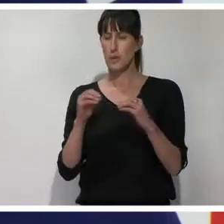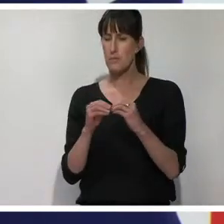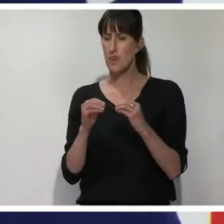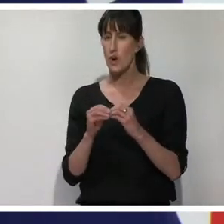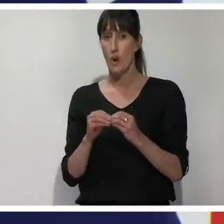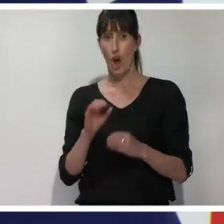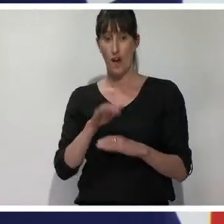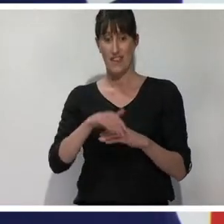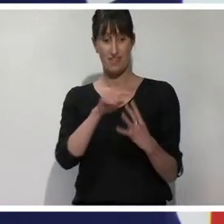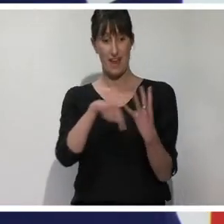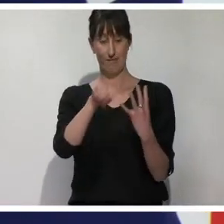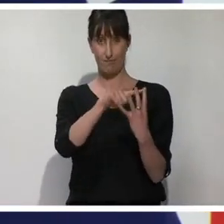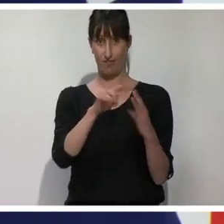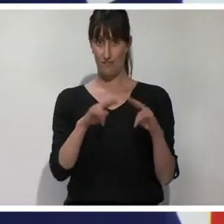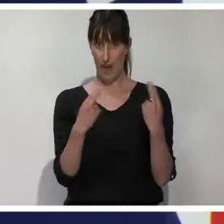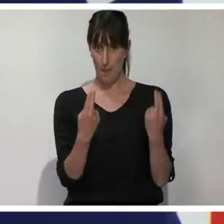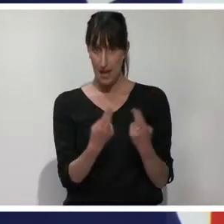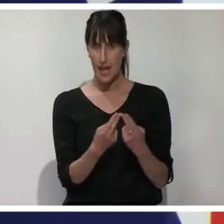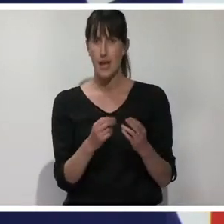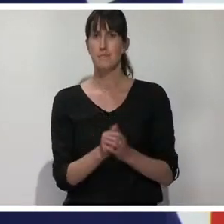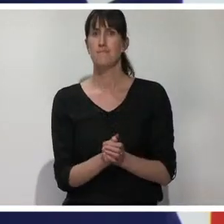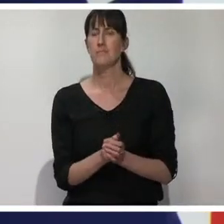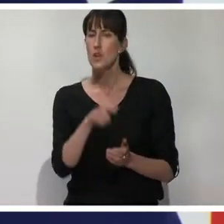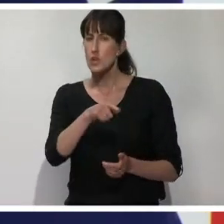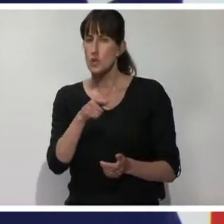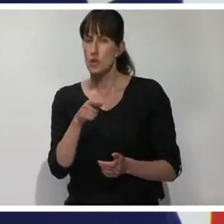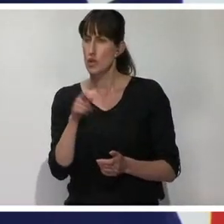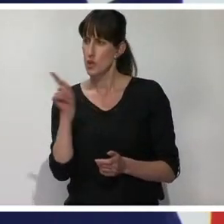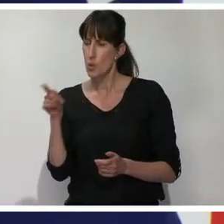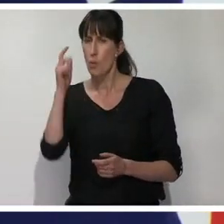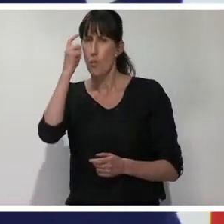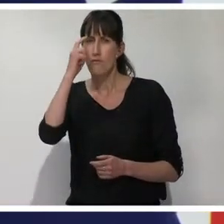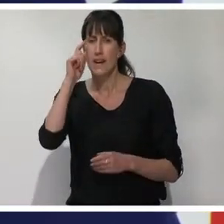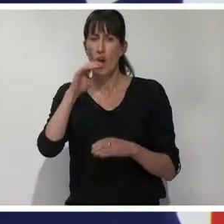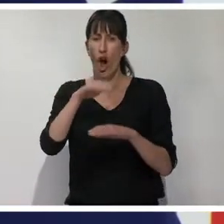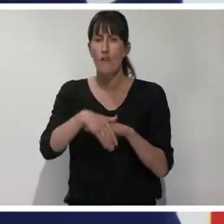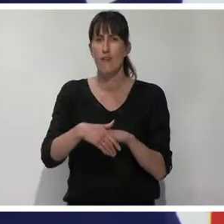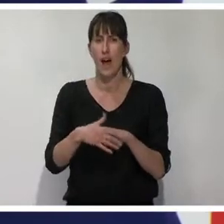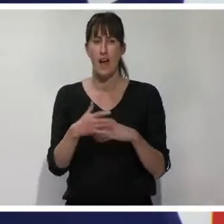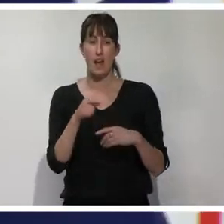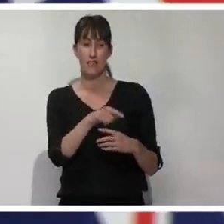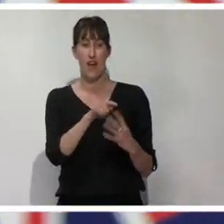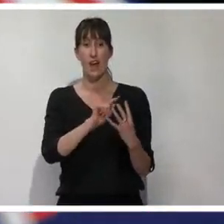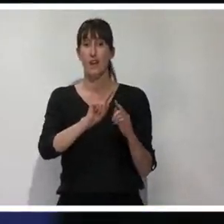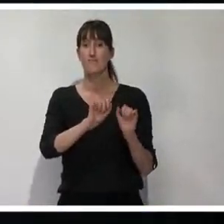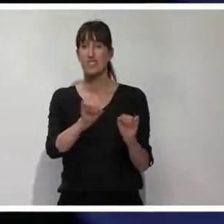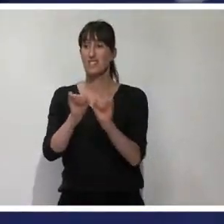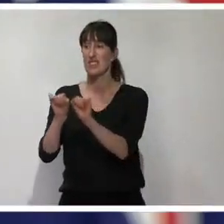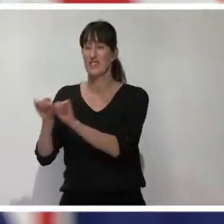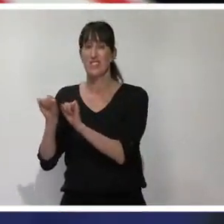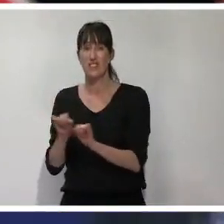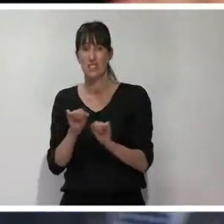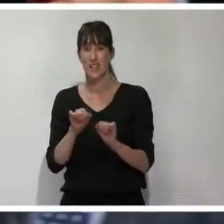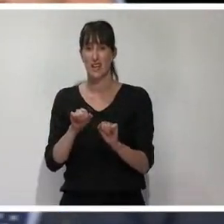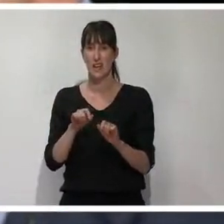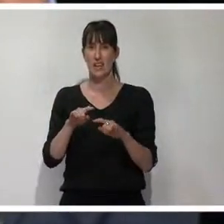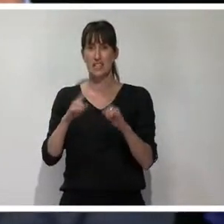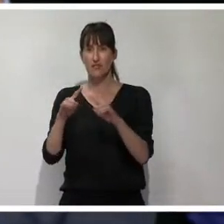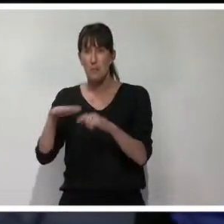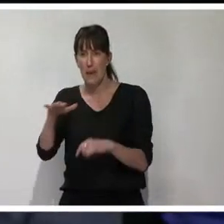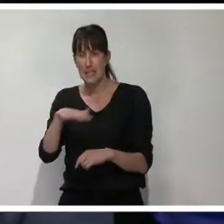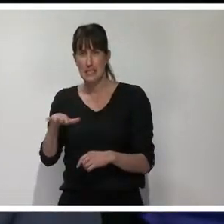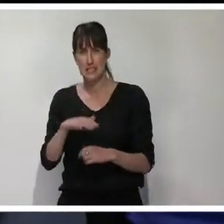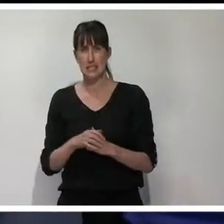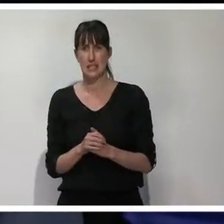they worked for their isolated, other than the workplaces? Were they churchgoers, for example? There's been a very full discussion with the family.